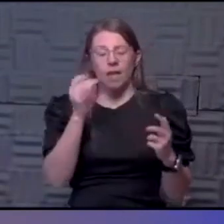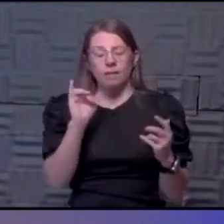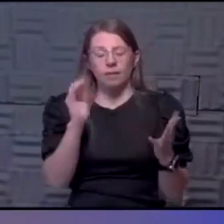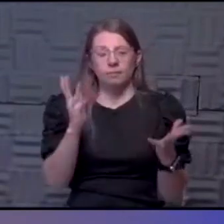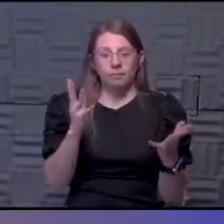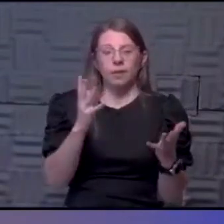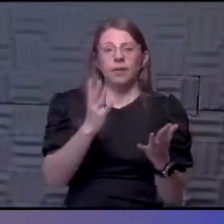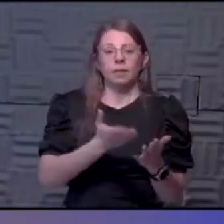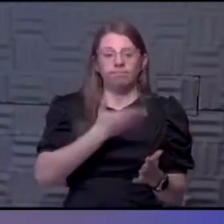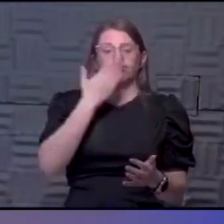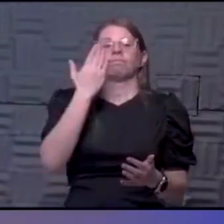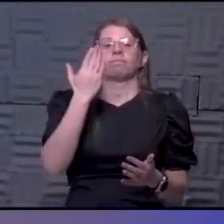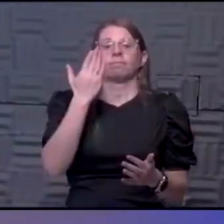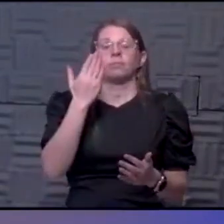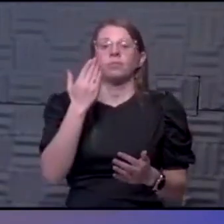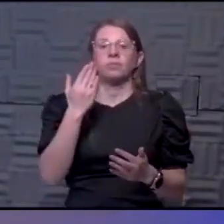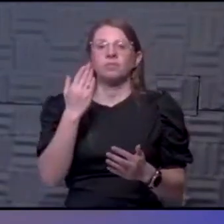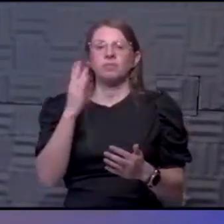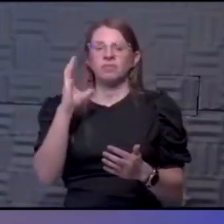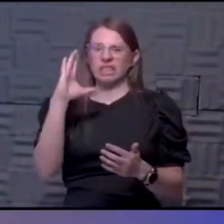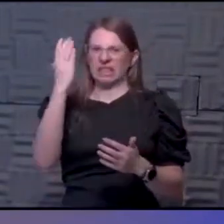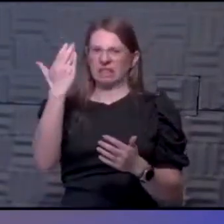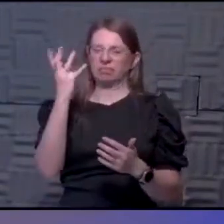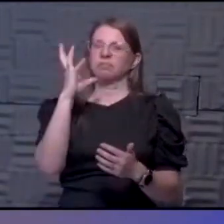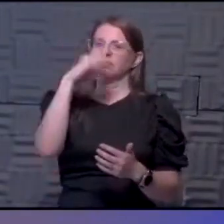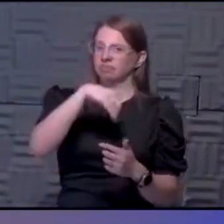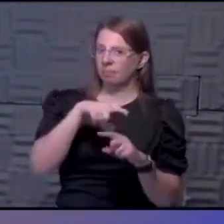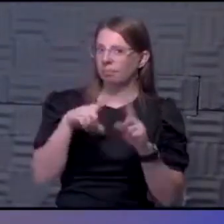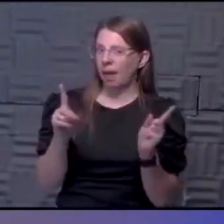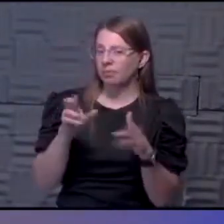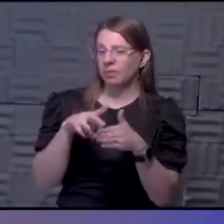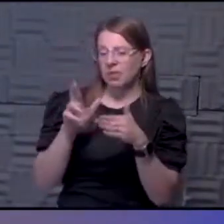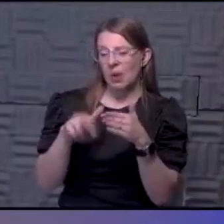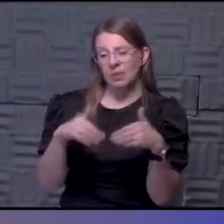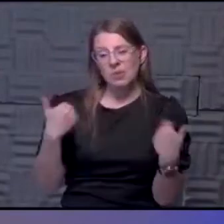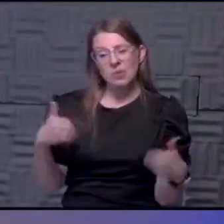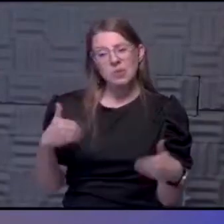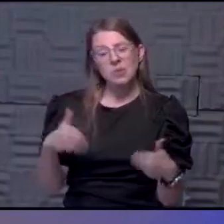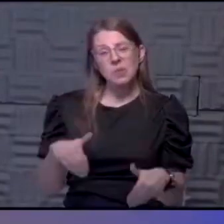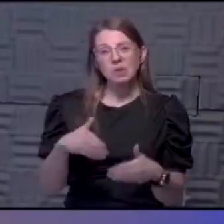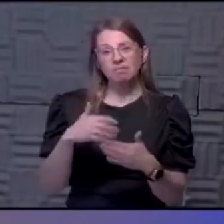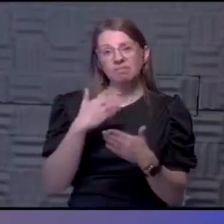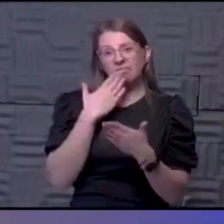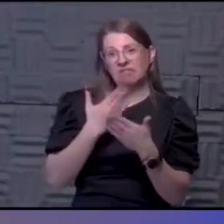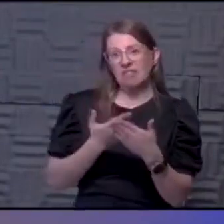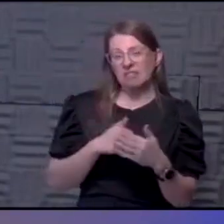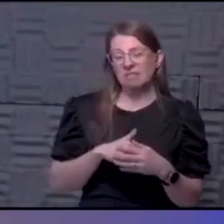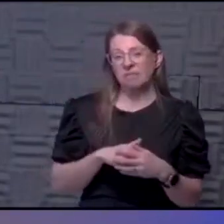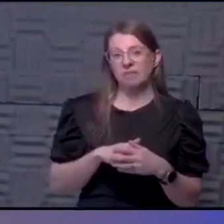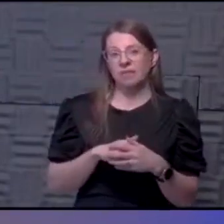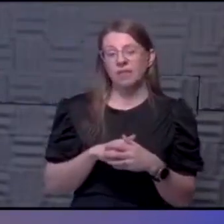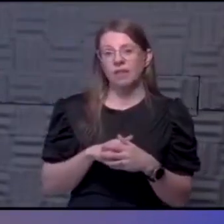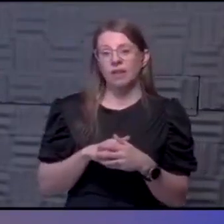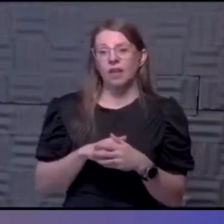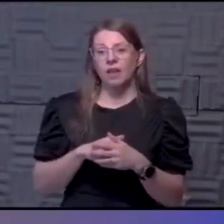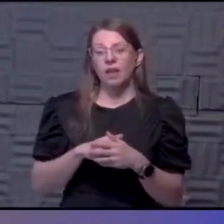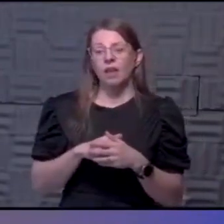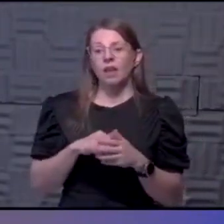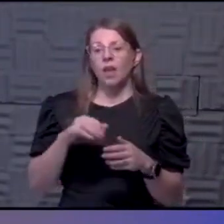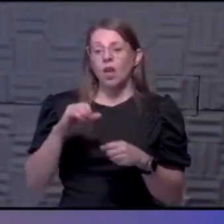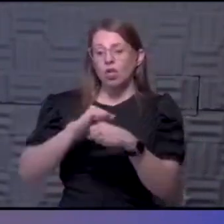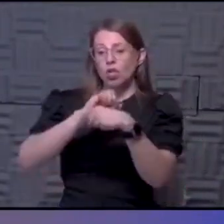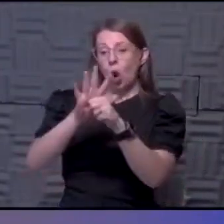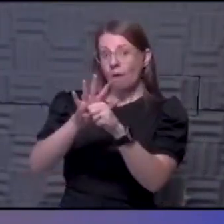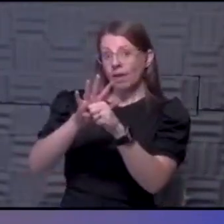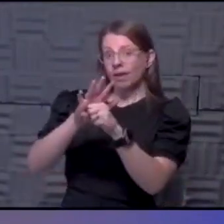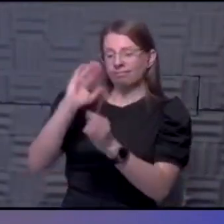then you're going to smell it. And it sounds kind of wonky, but it does, the results are actually pretty strong. Less strong for coronavirus or for COVID,